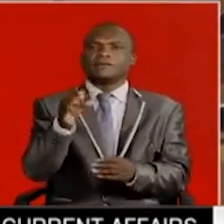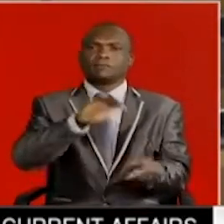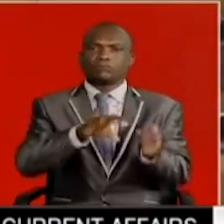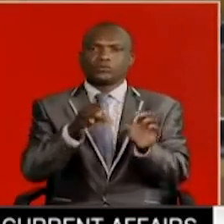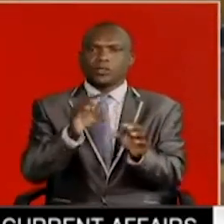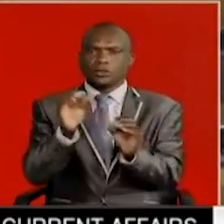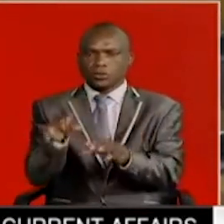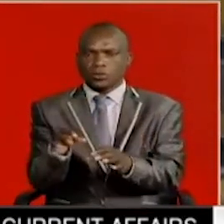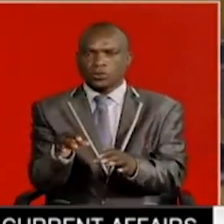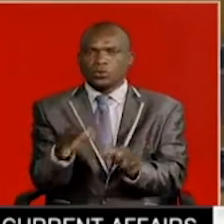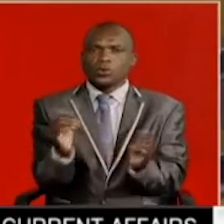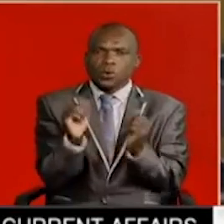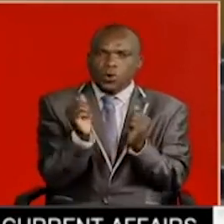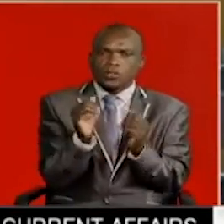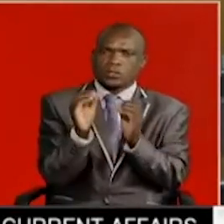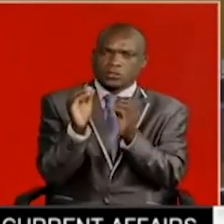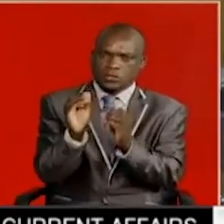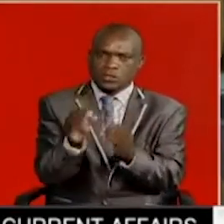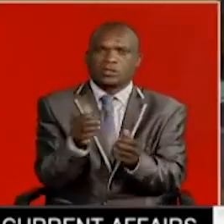stored, lest we have